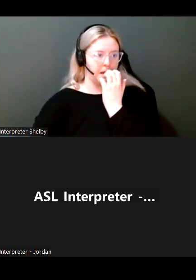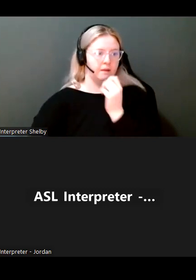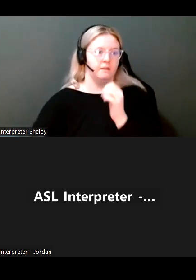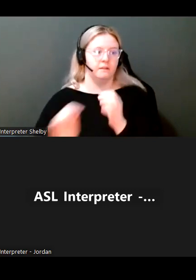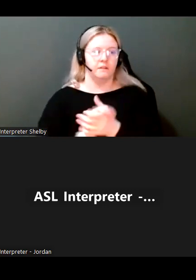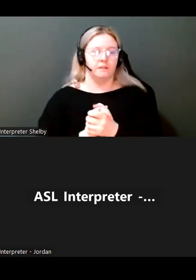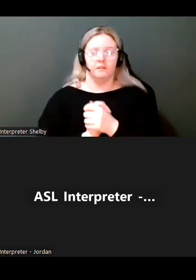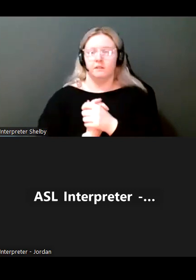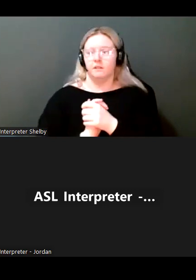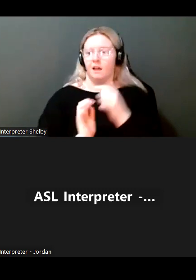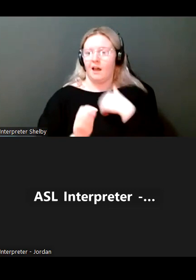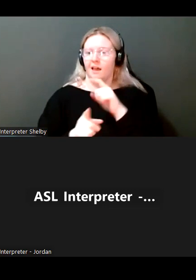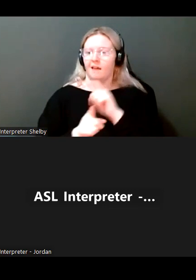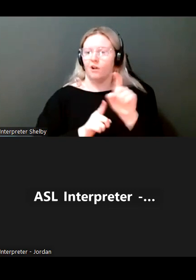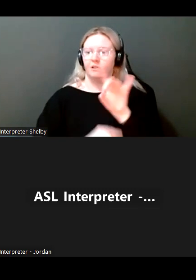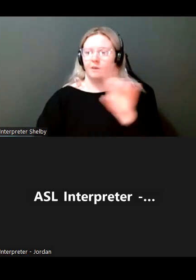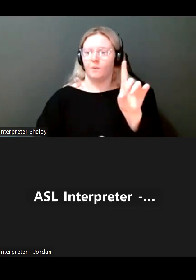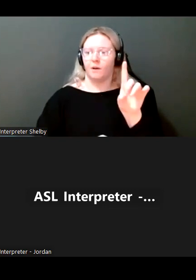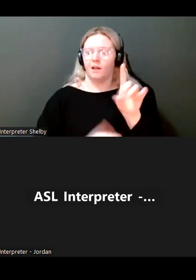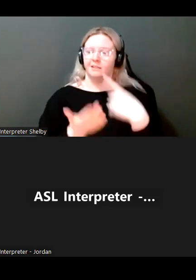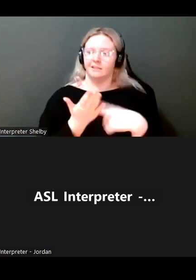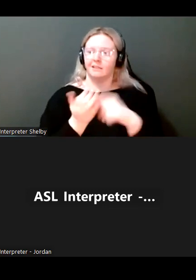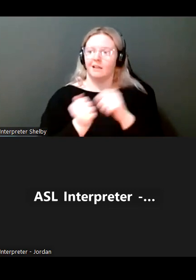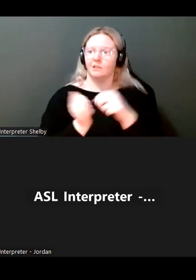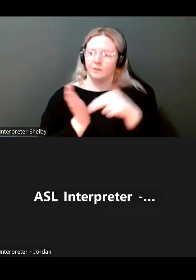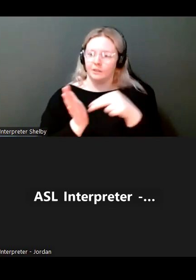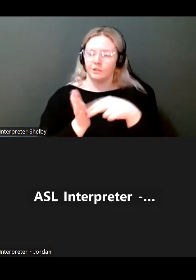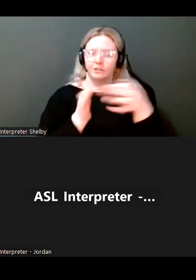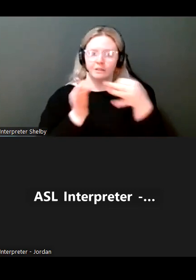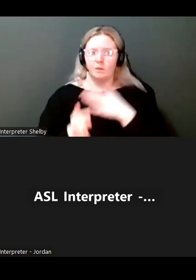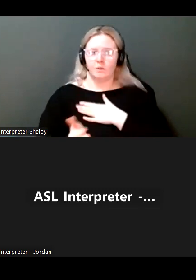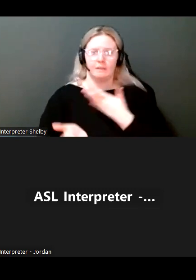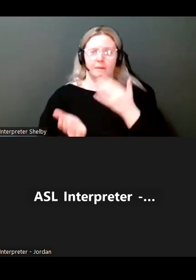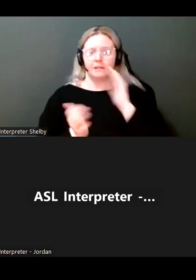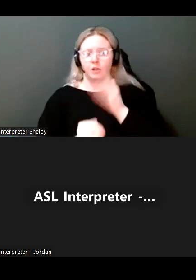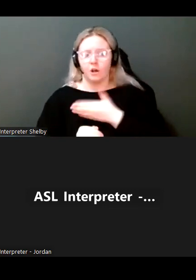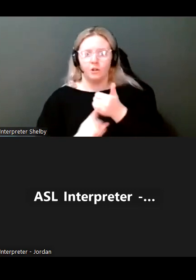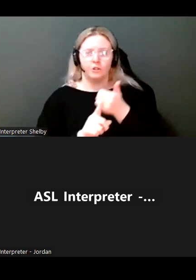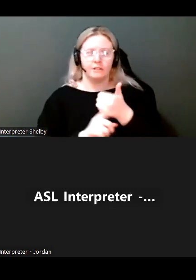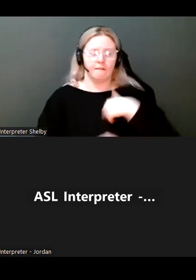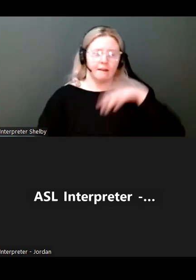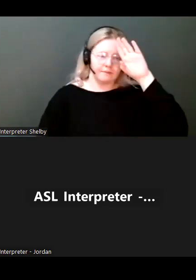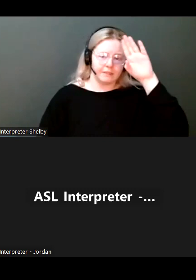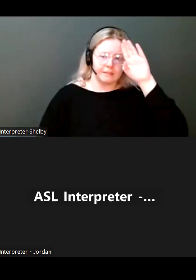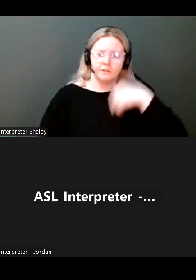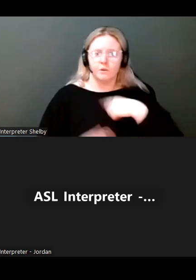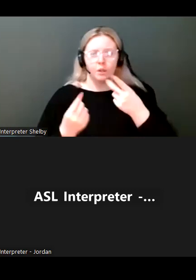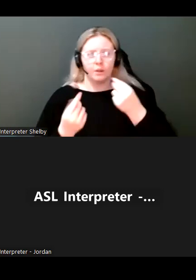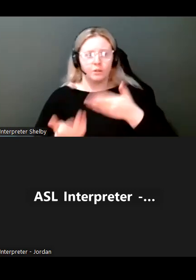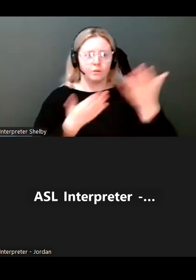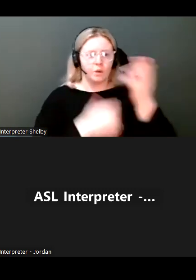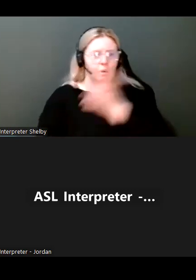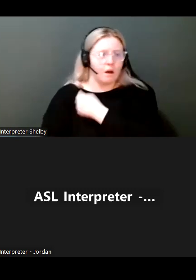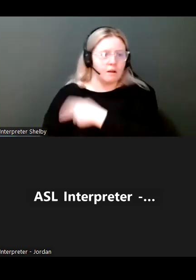to, talk to a nurse and say, well, my daughter has a fever. What should I do? Should I bring her to the hospital? Like those type of medical things. I haven't tried